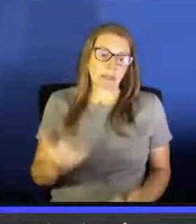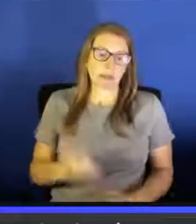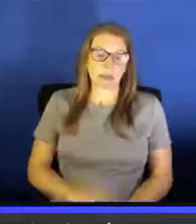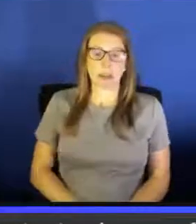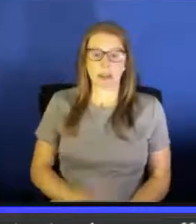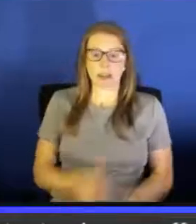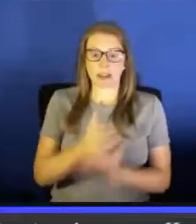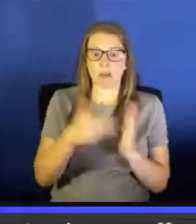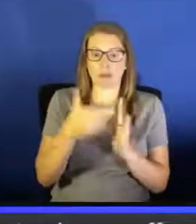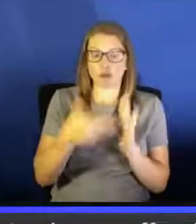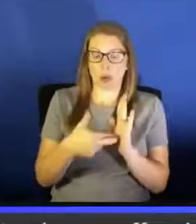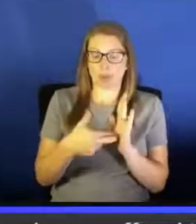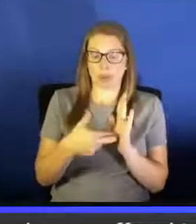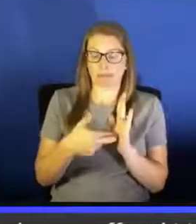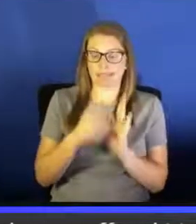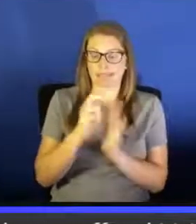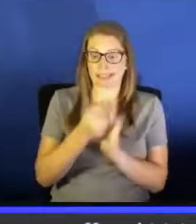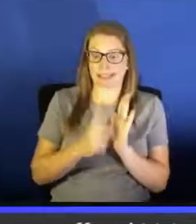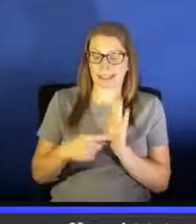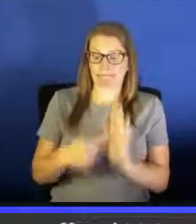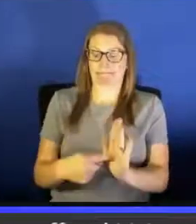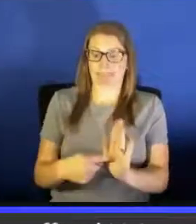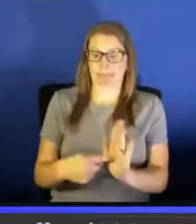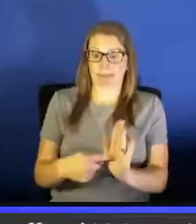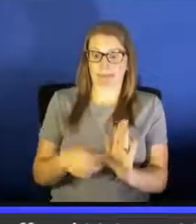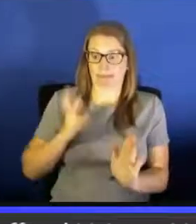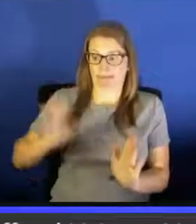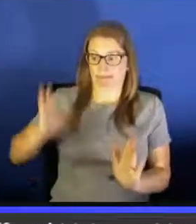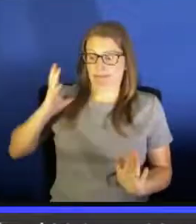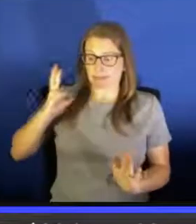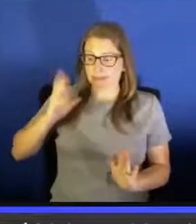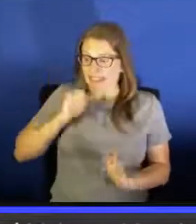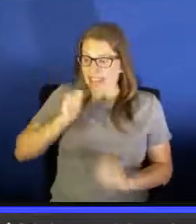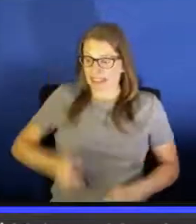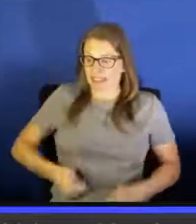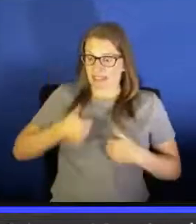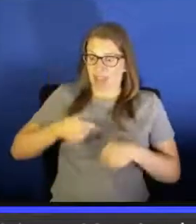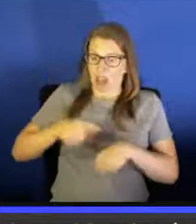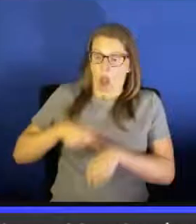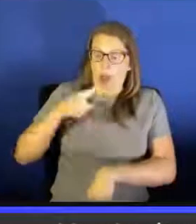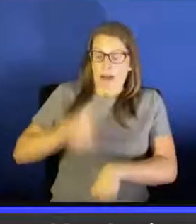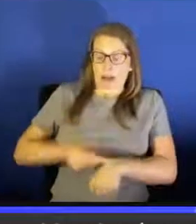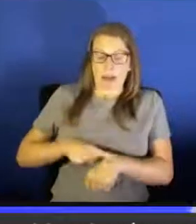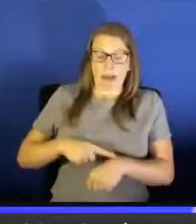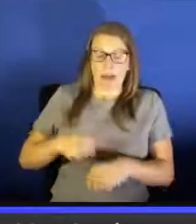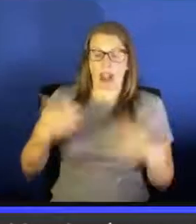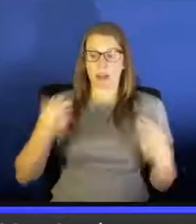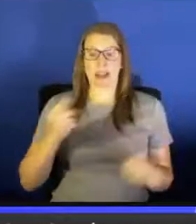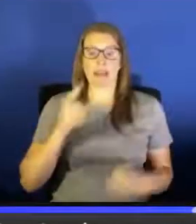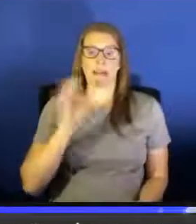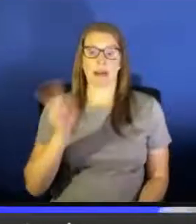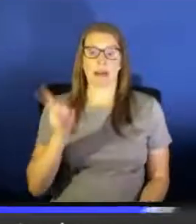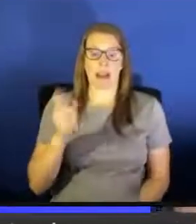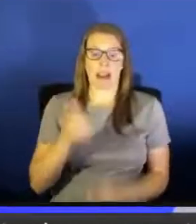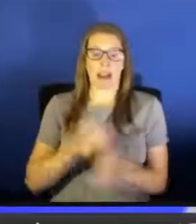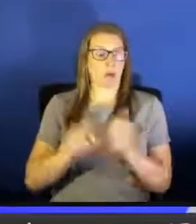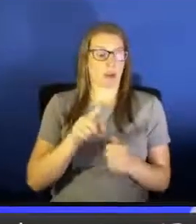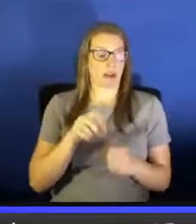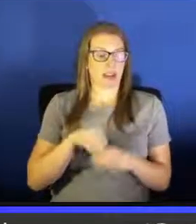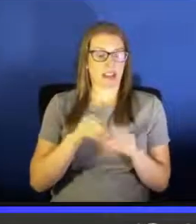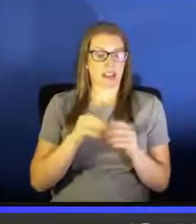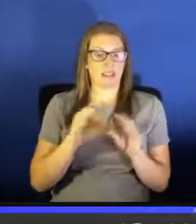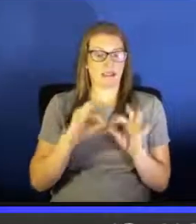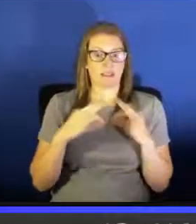designed in an era when we didn't live as long. And so you got a great, healthy 80-year-old, and everybody in the families lived to like 95 and